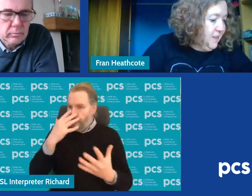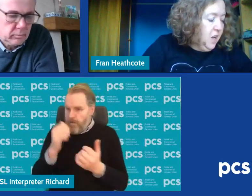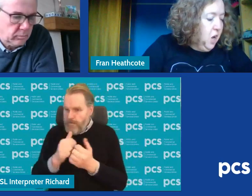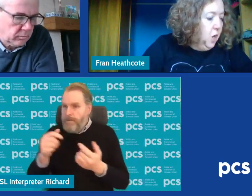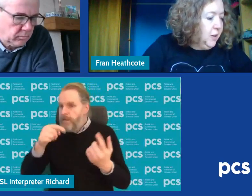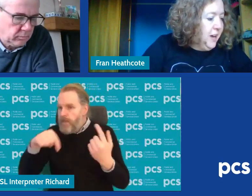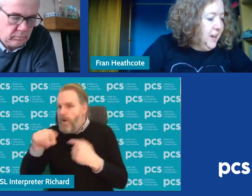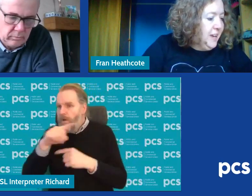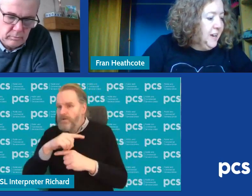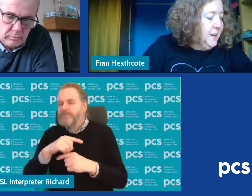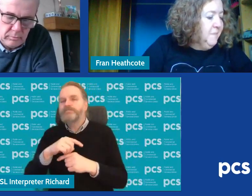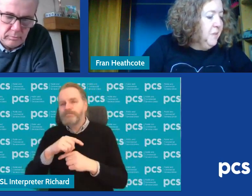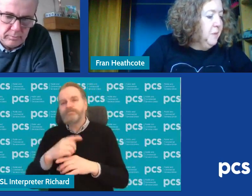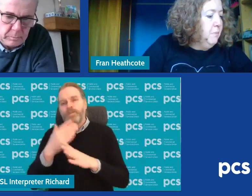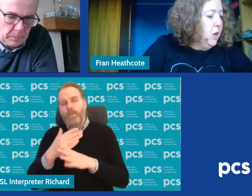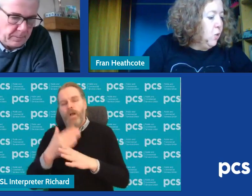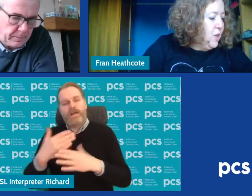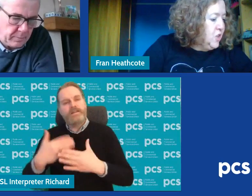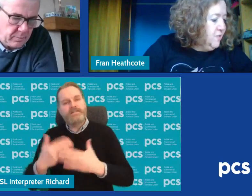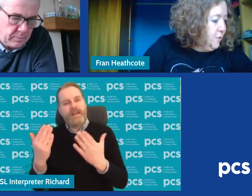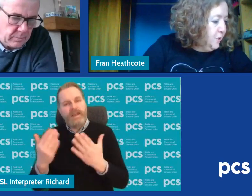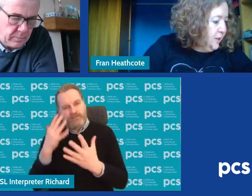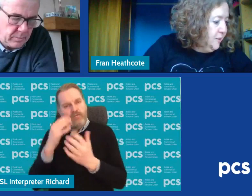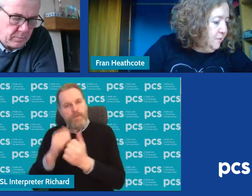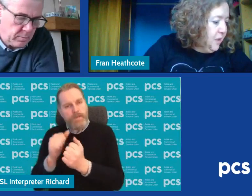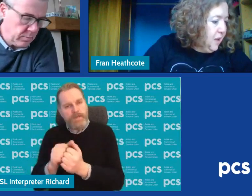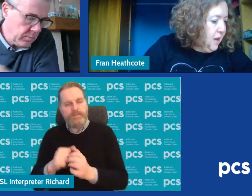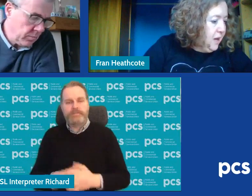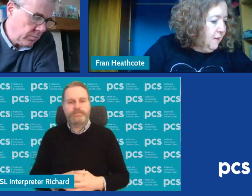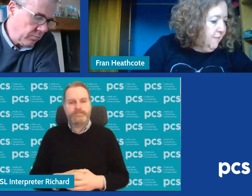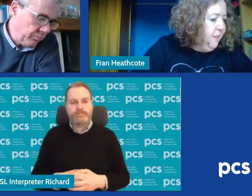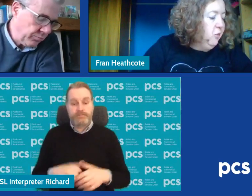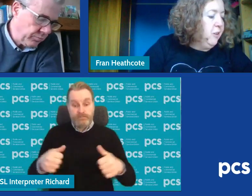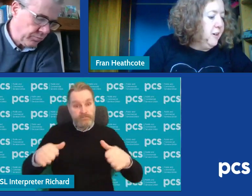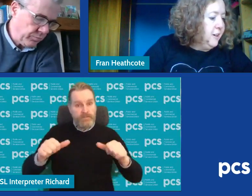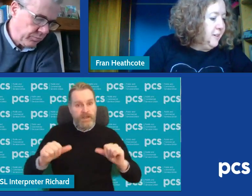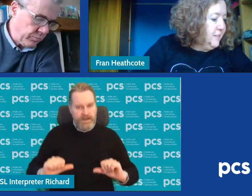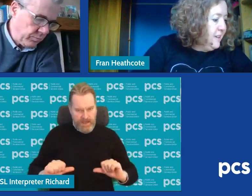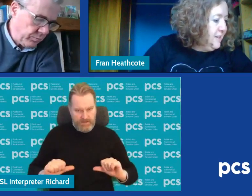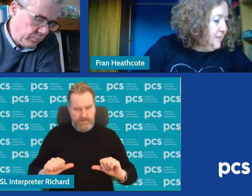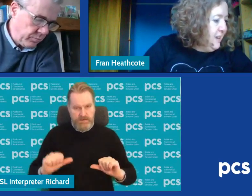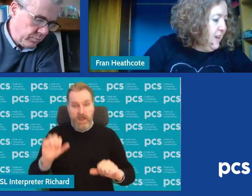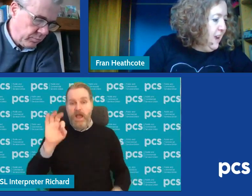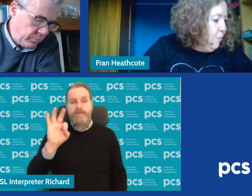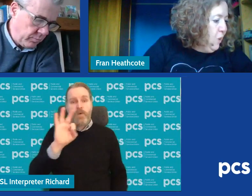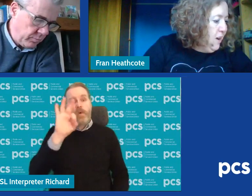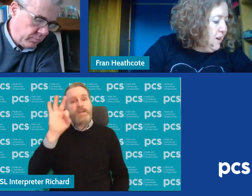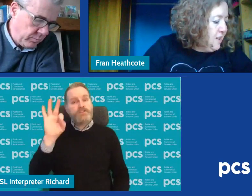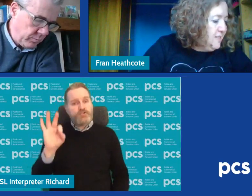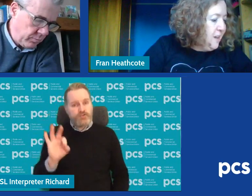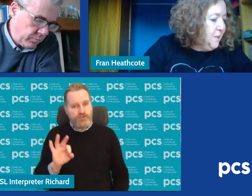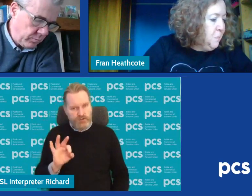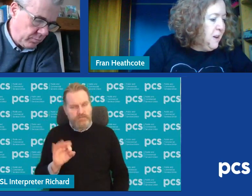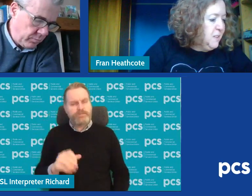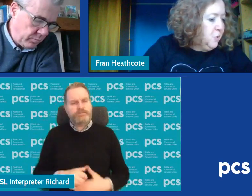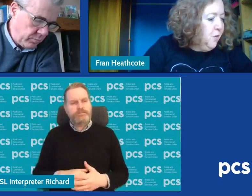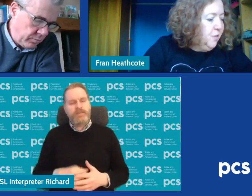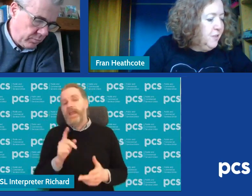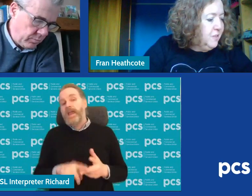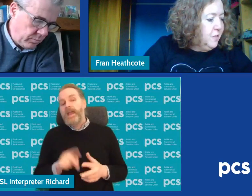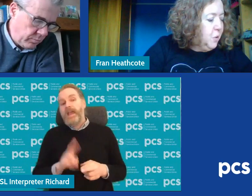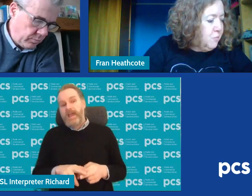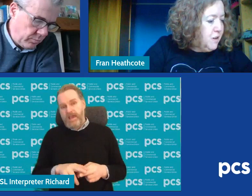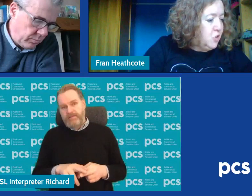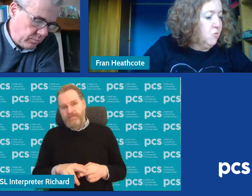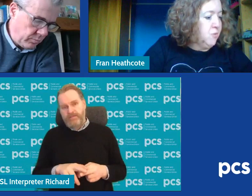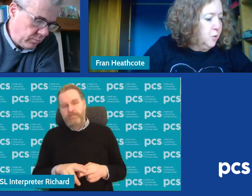impact. Okay, Mark, question for you. Phil Garn says, if we are asked to cover Passport